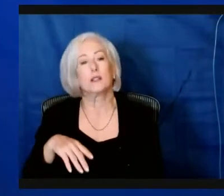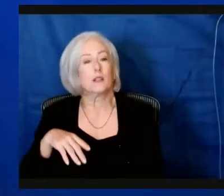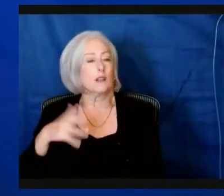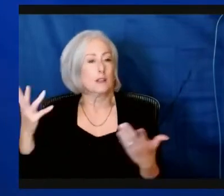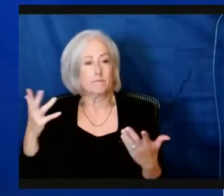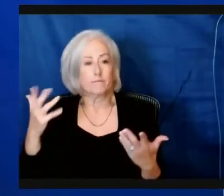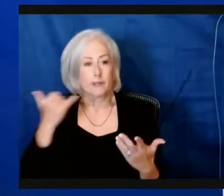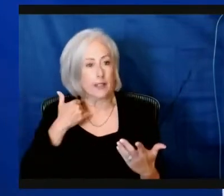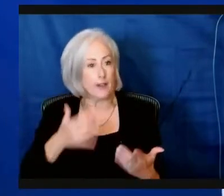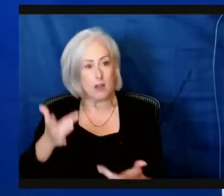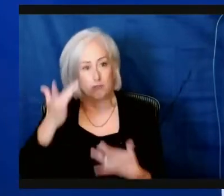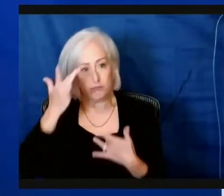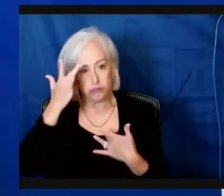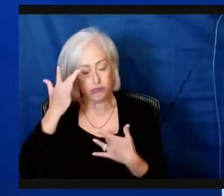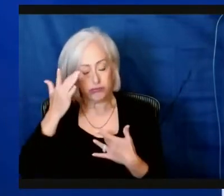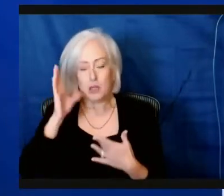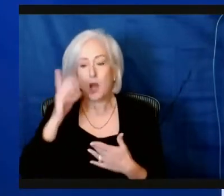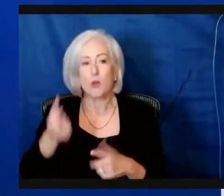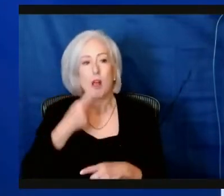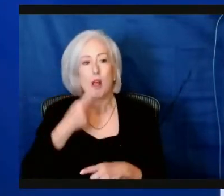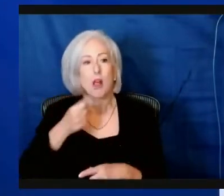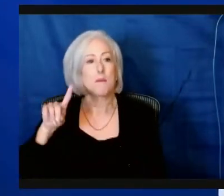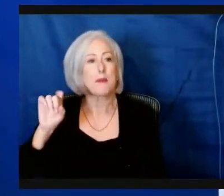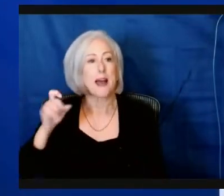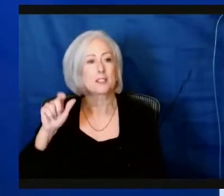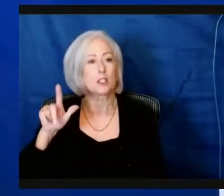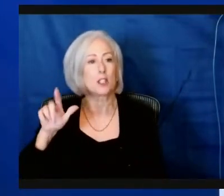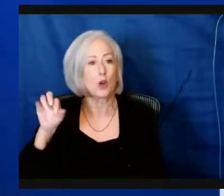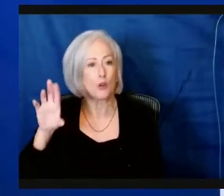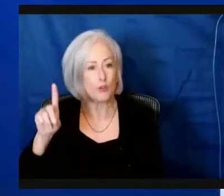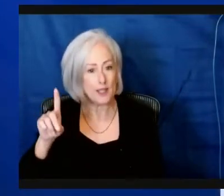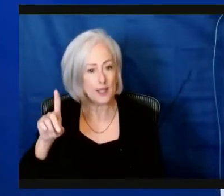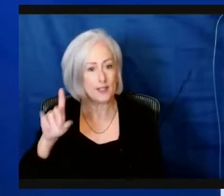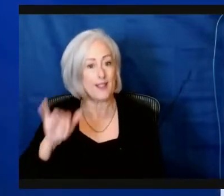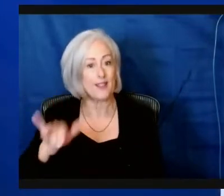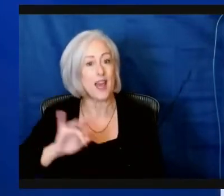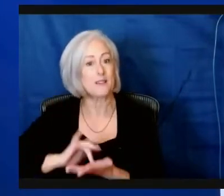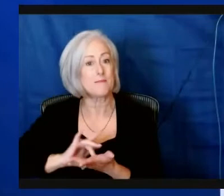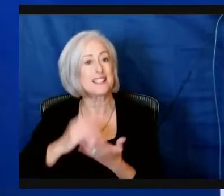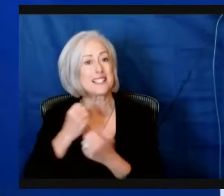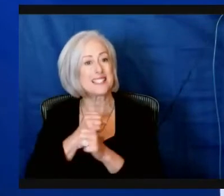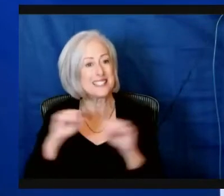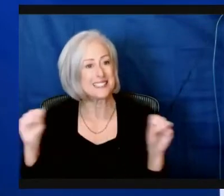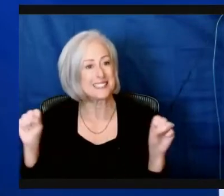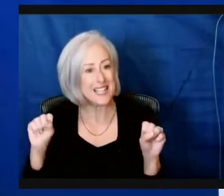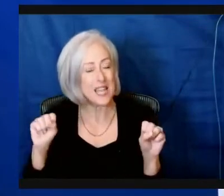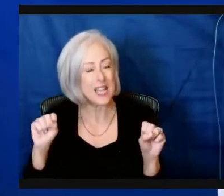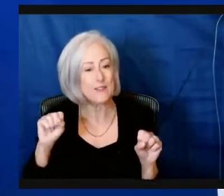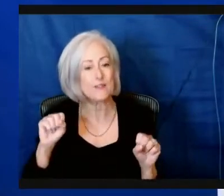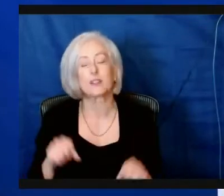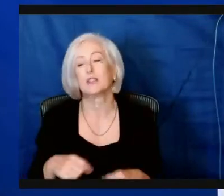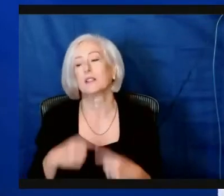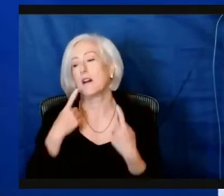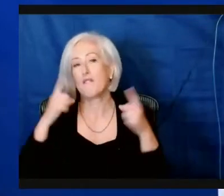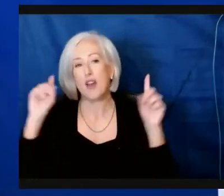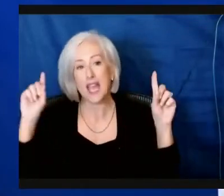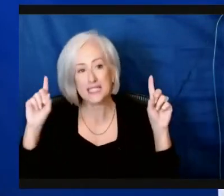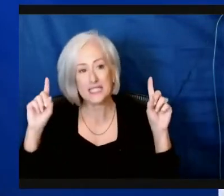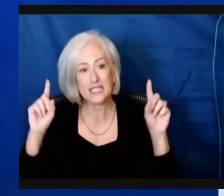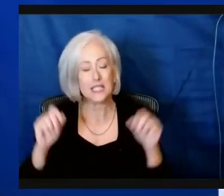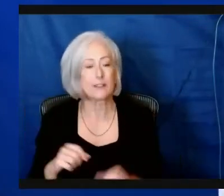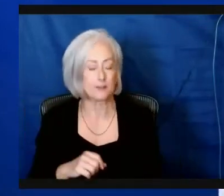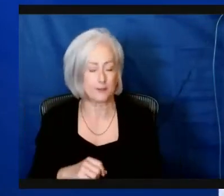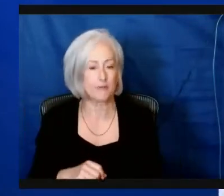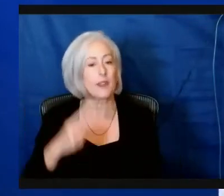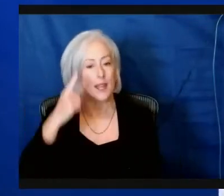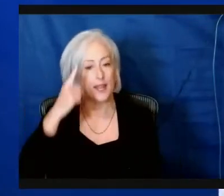And I'm fine, bring it on, because the drug's remarkably safe. It is remarkably effective, and I think it's something people